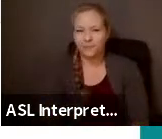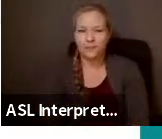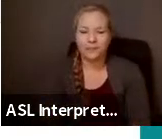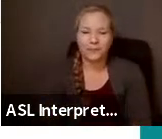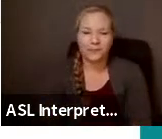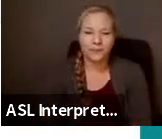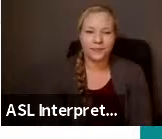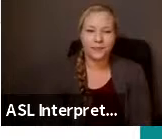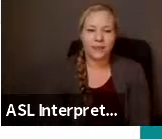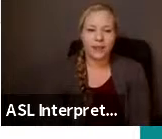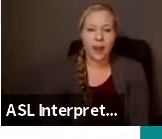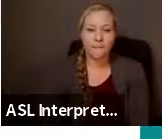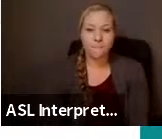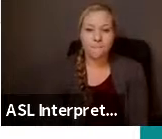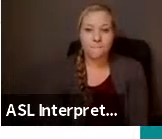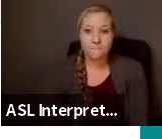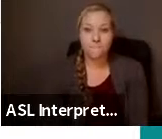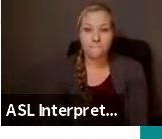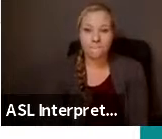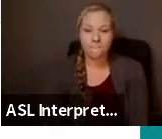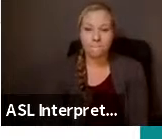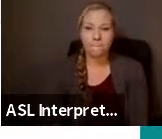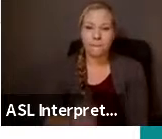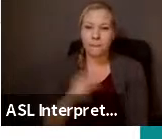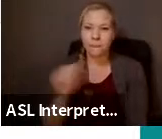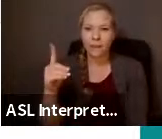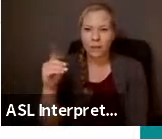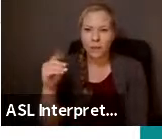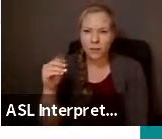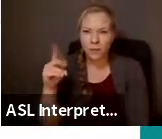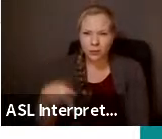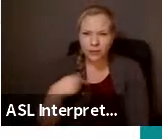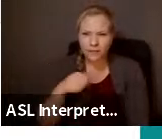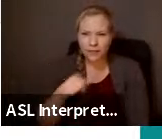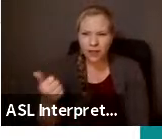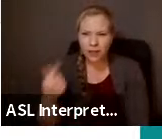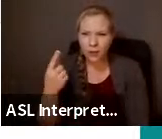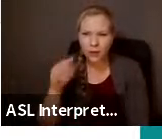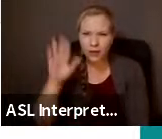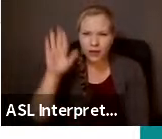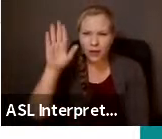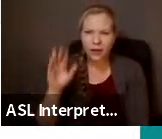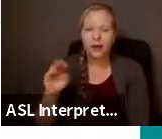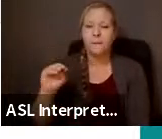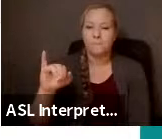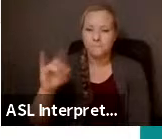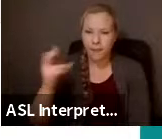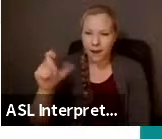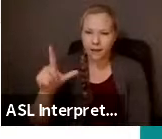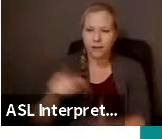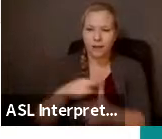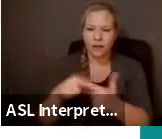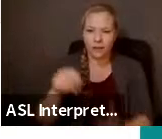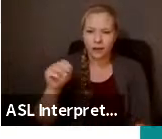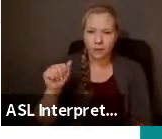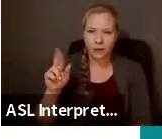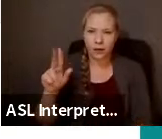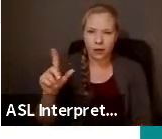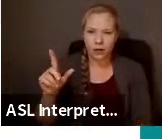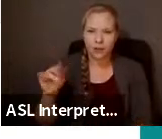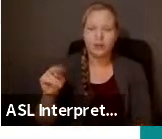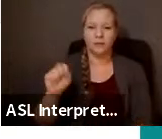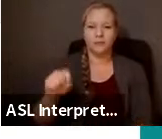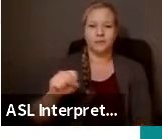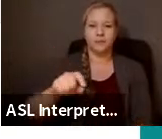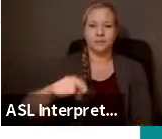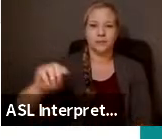Why don't we take, sorry, Anita, who had their hand up next? Michael Newton. Yes,